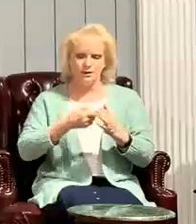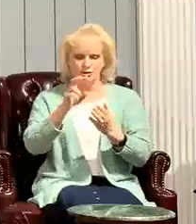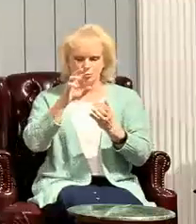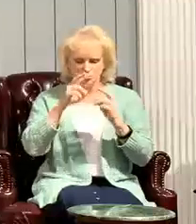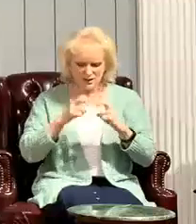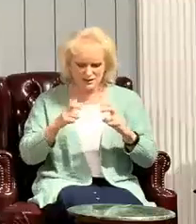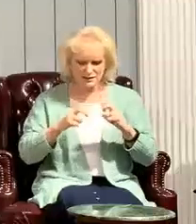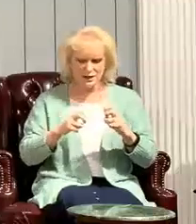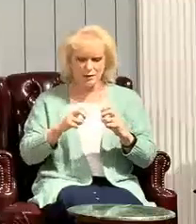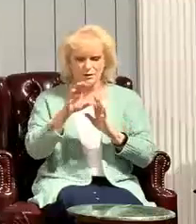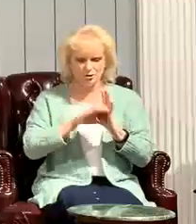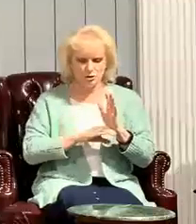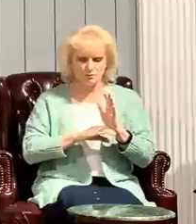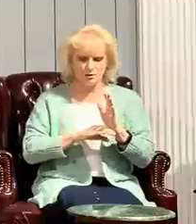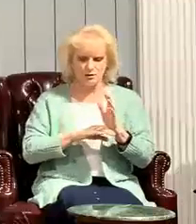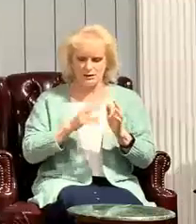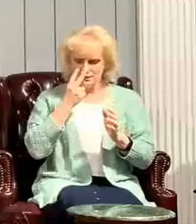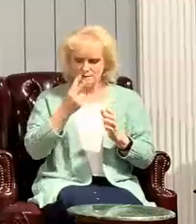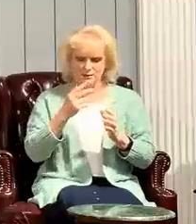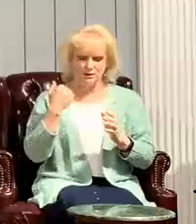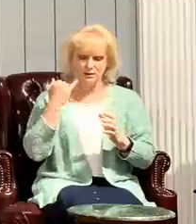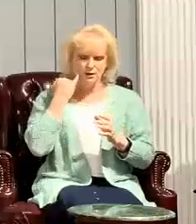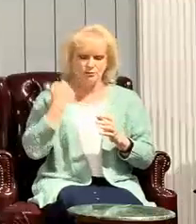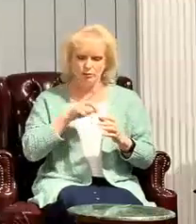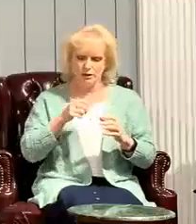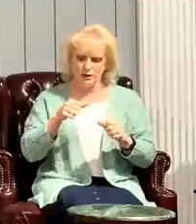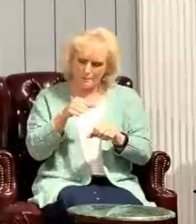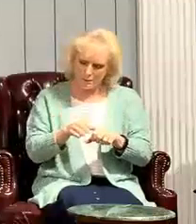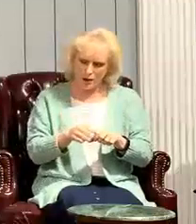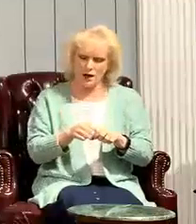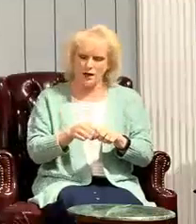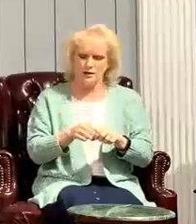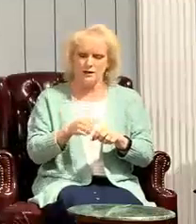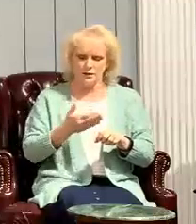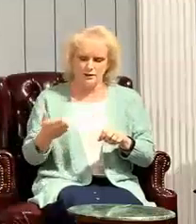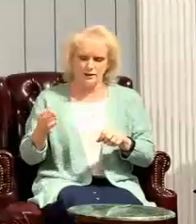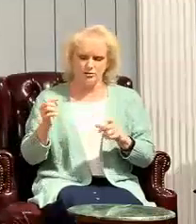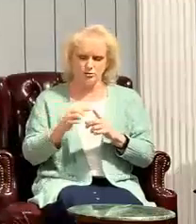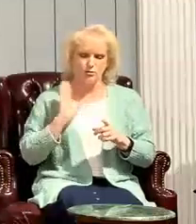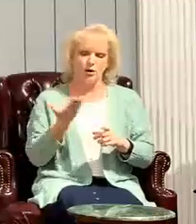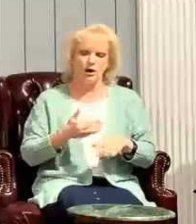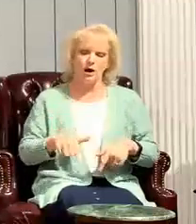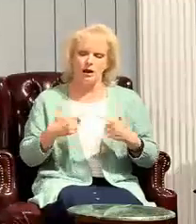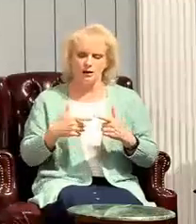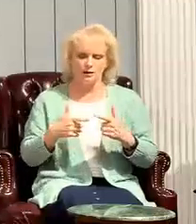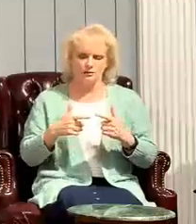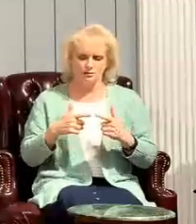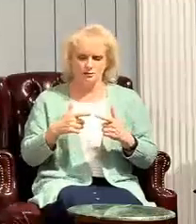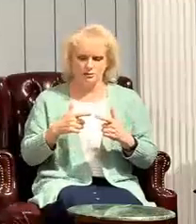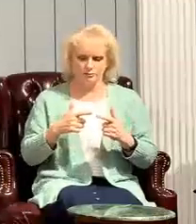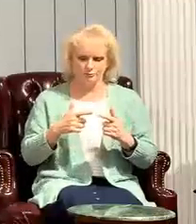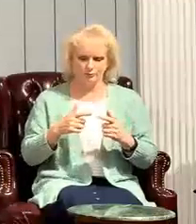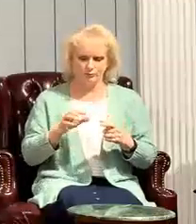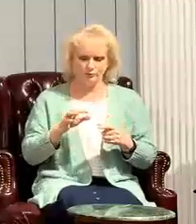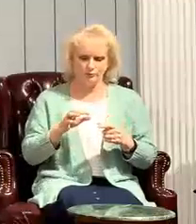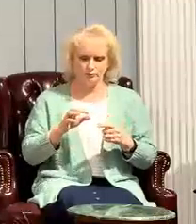can to break it down a little bit and see some things that we can apply to our own lives, see the lessons that are found here, and then find application